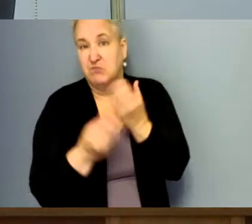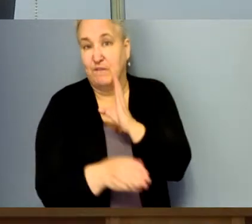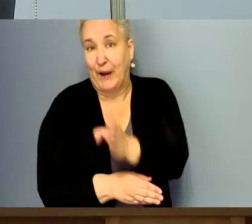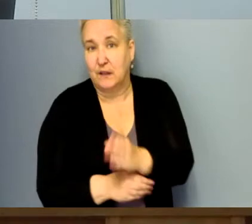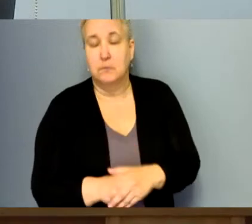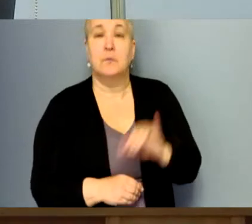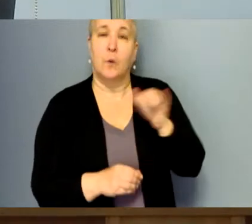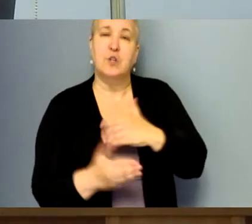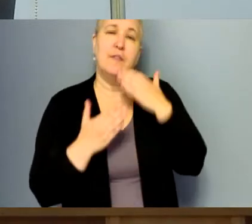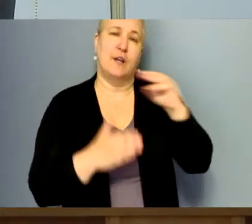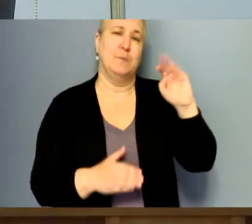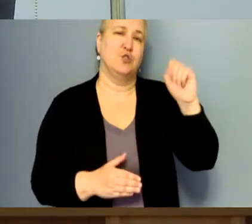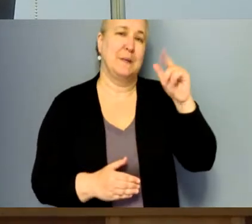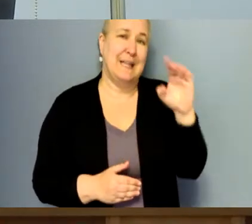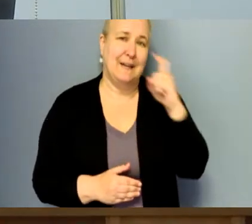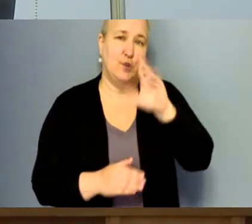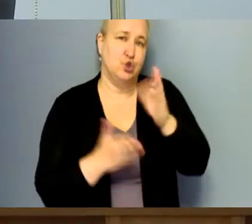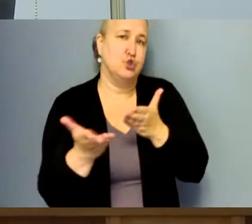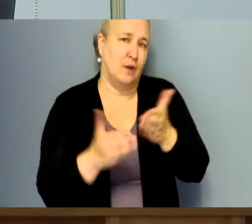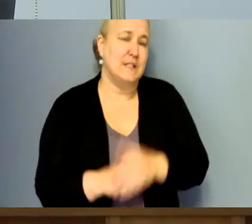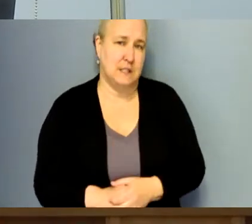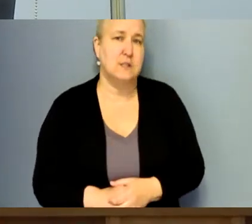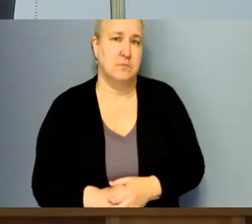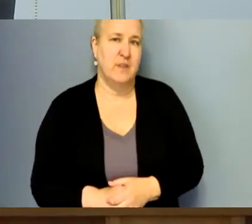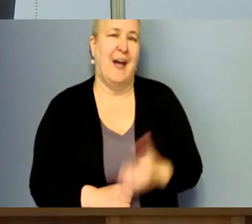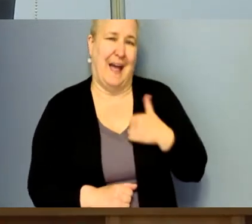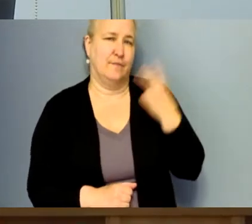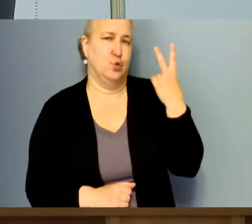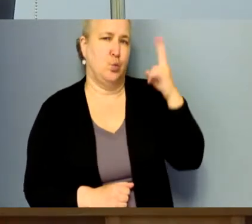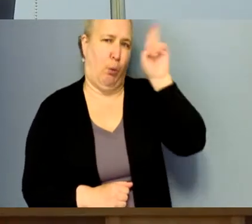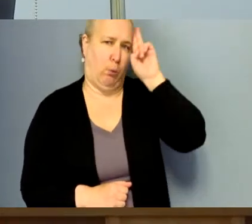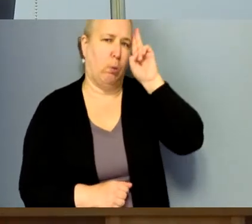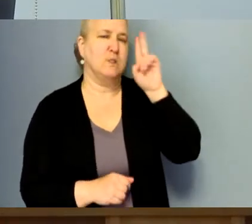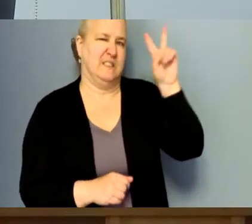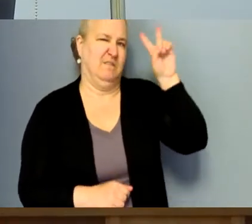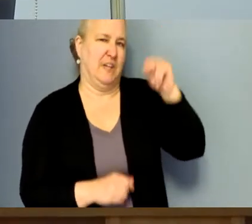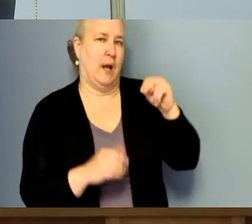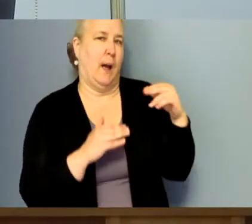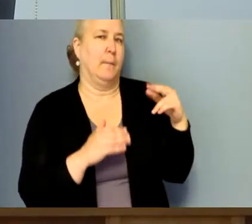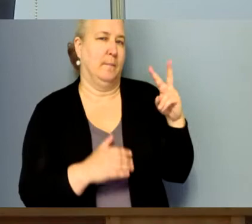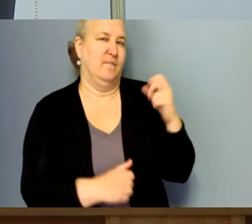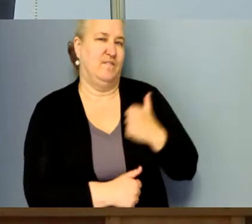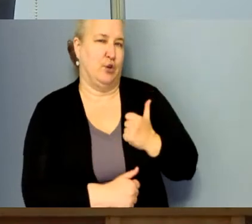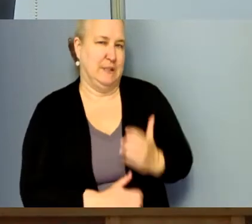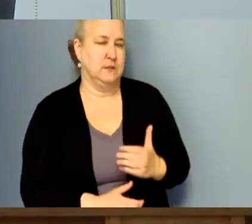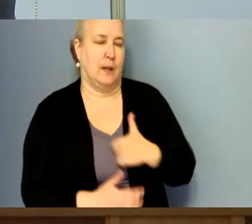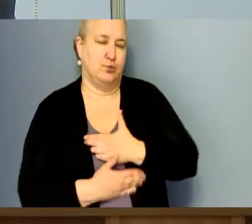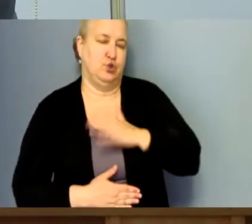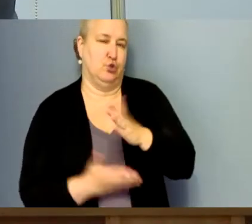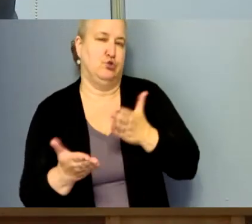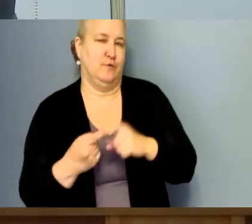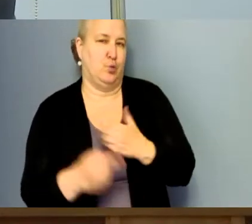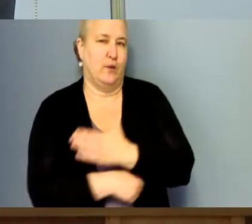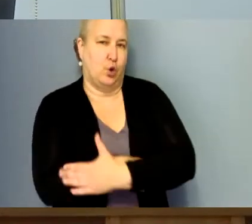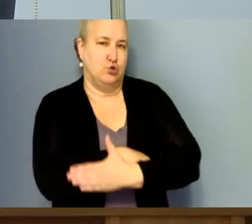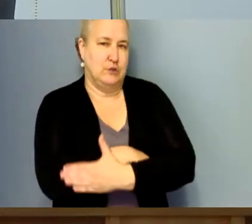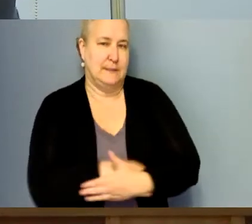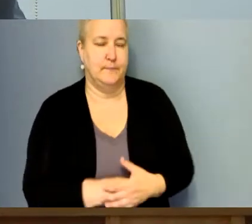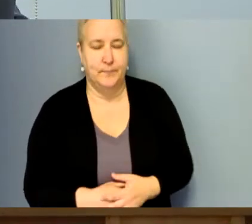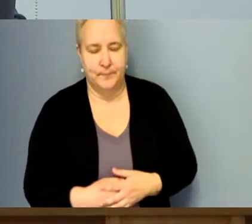want to thank Mr. McLean for his service. Having had 2 uncles who were Vietnam veterans, appreciate your service to the country.